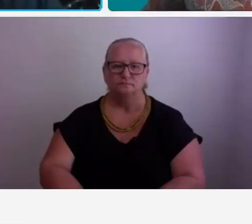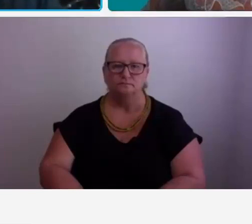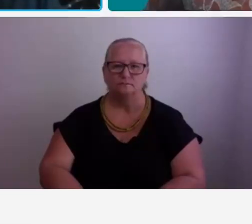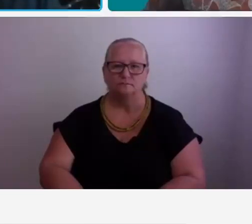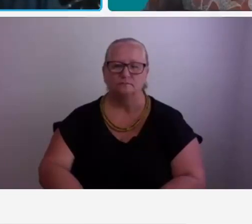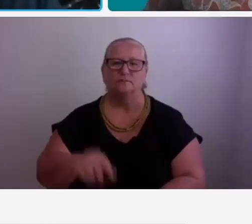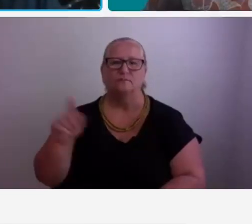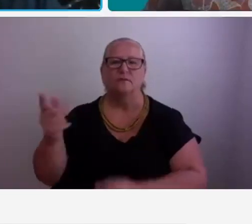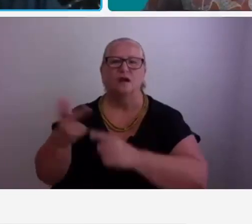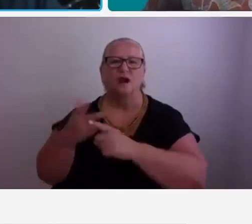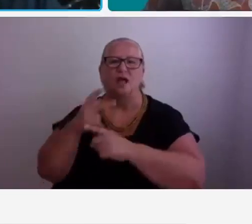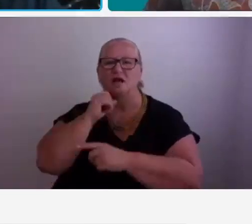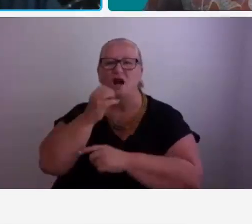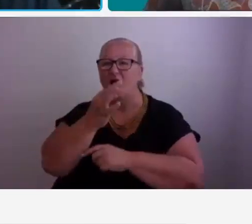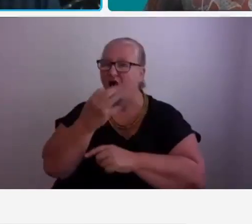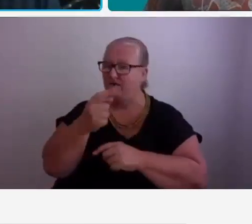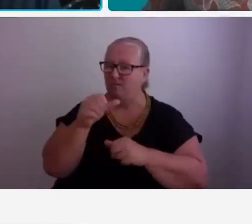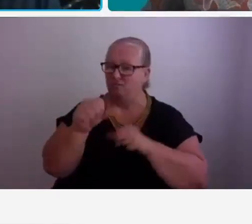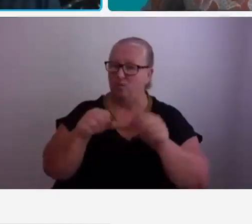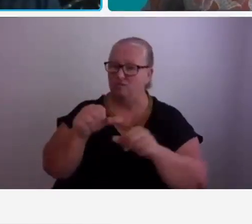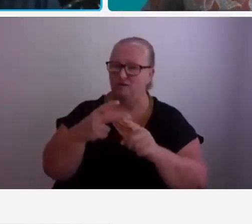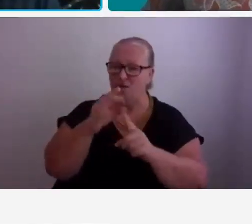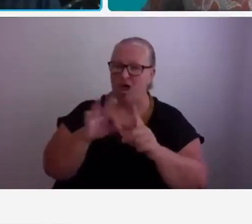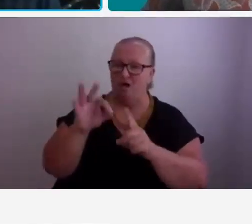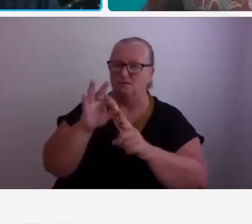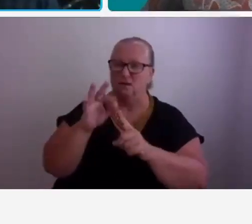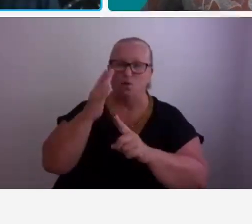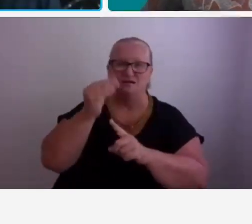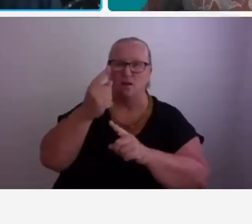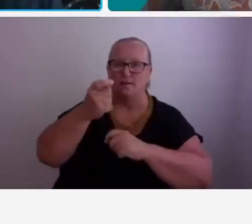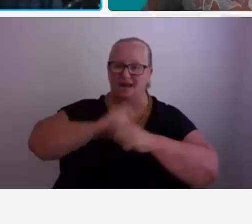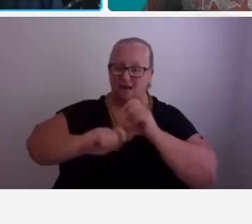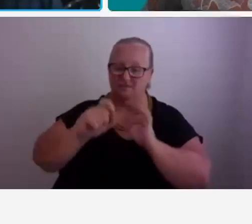Michael asked, is there a process for updating funding once someone becomes palliative?